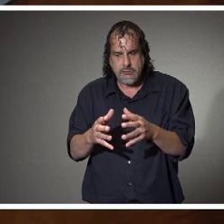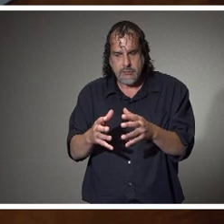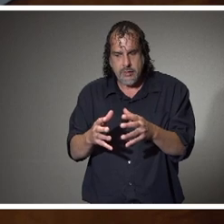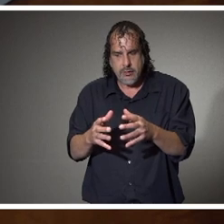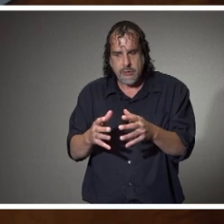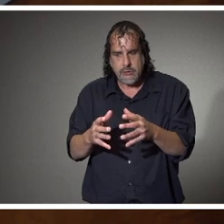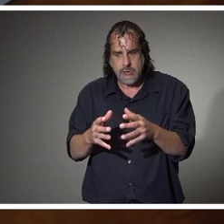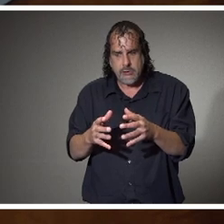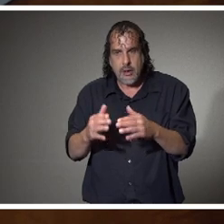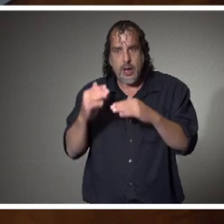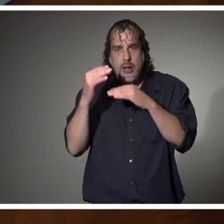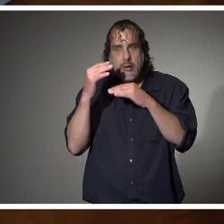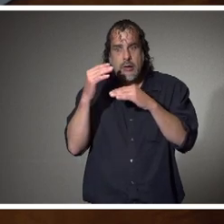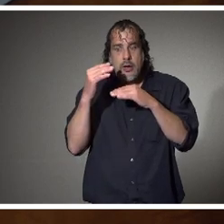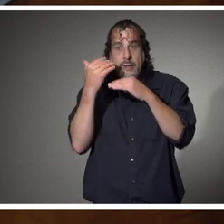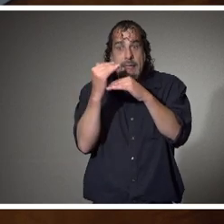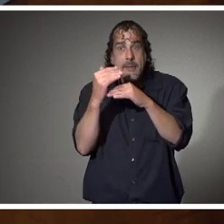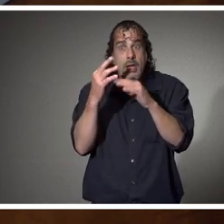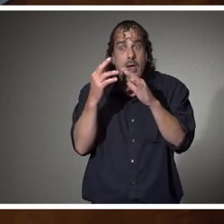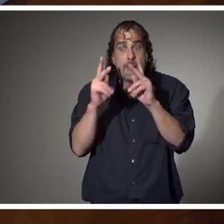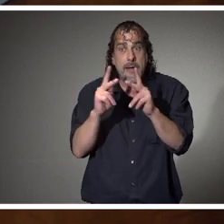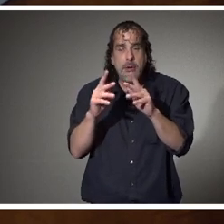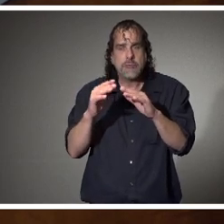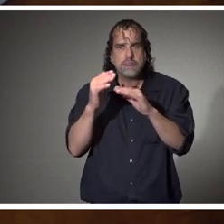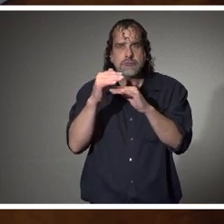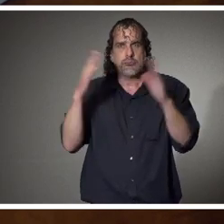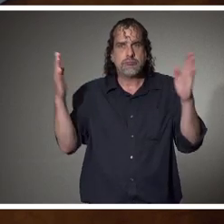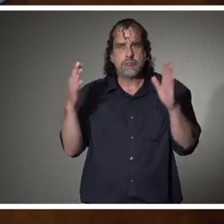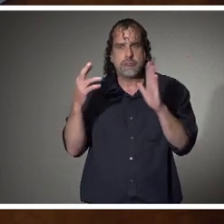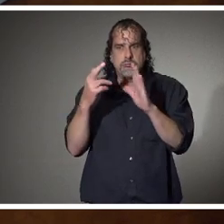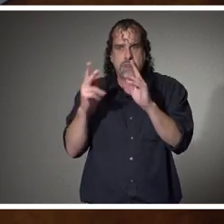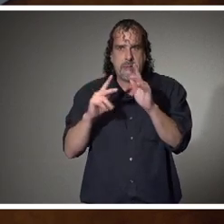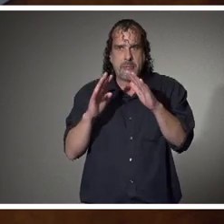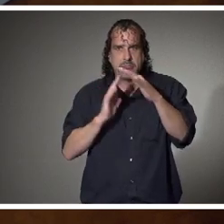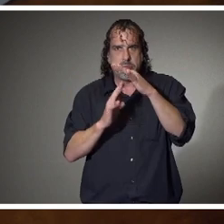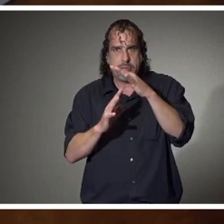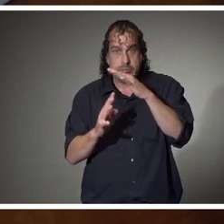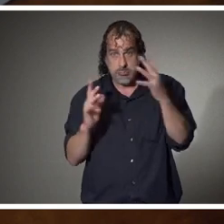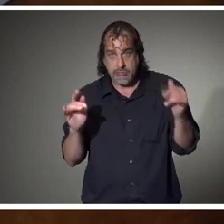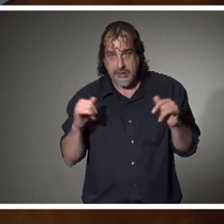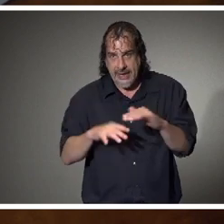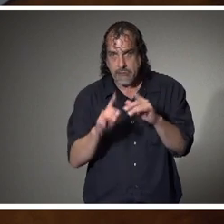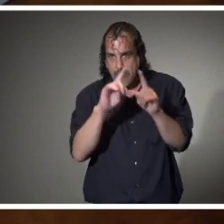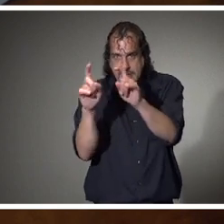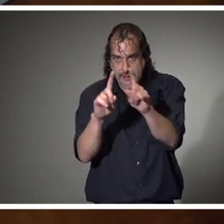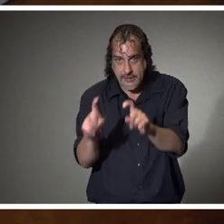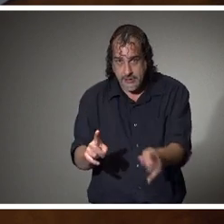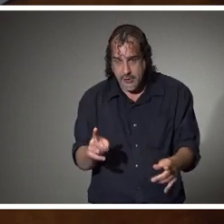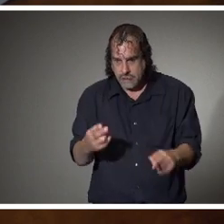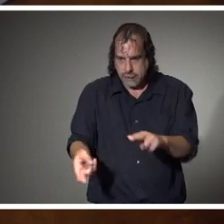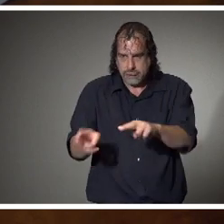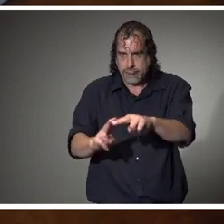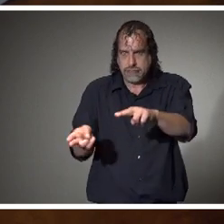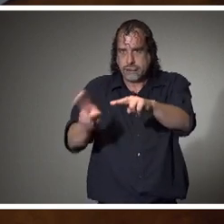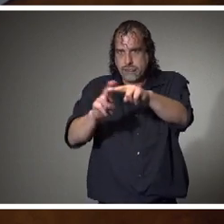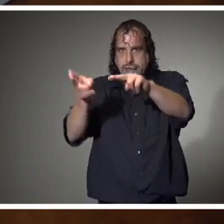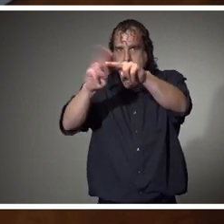get tests, and it's not just those that are sick or just those that have major symptoms, and so they've been a